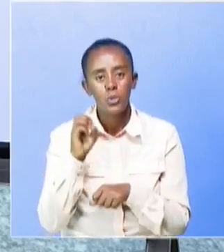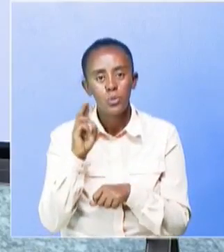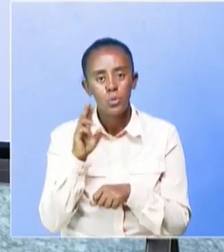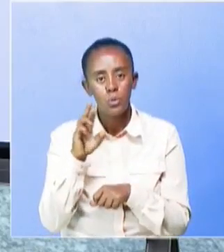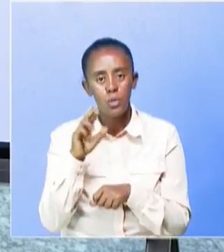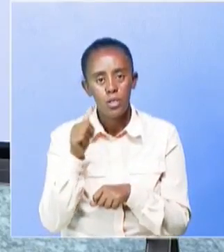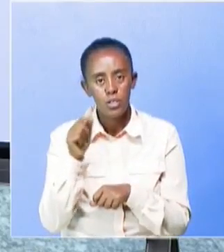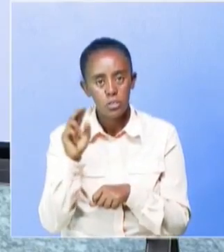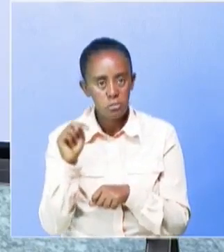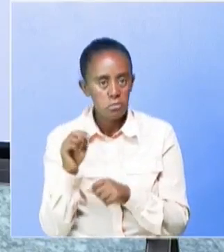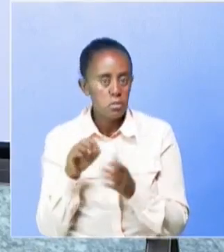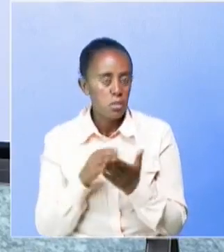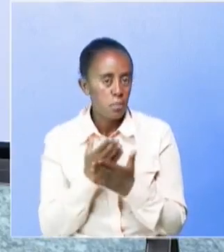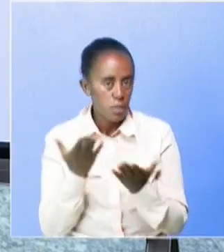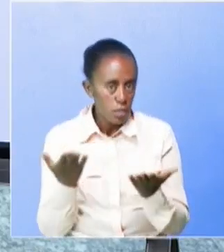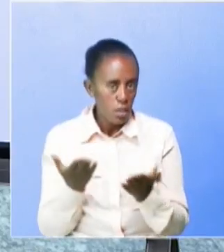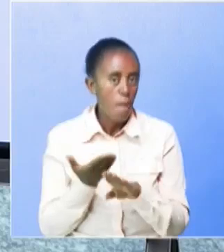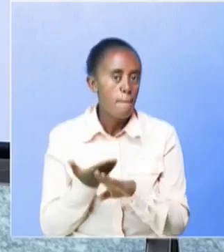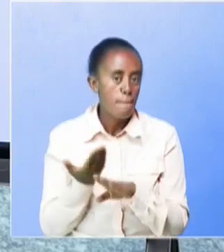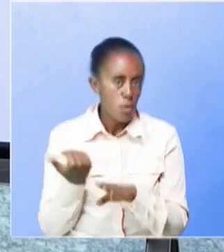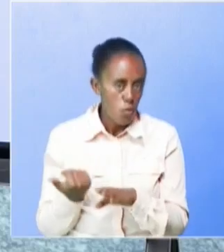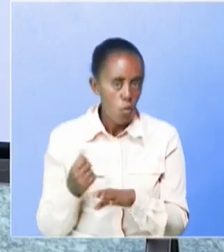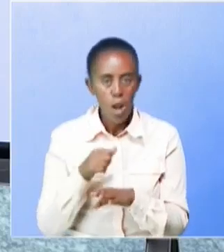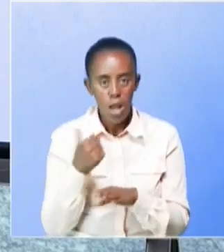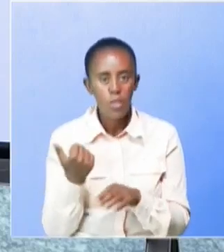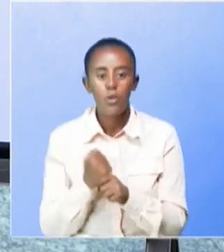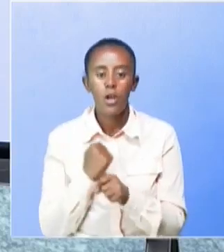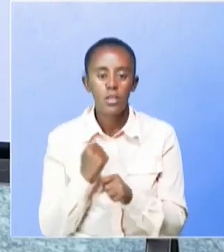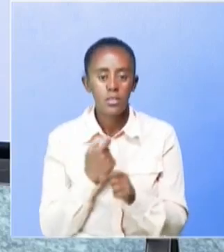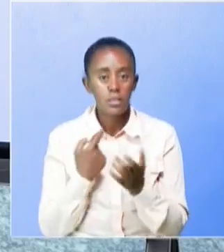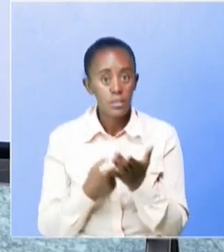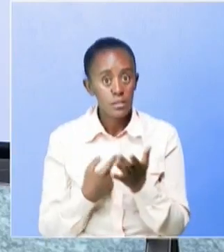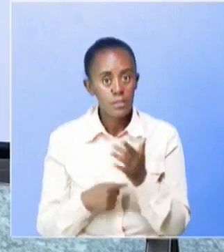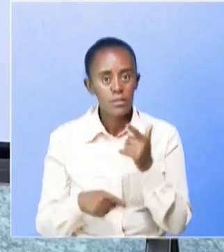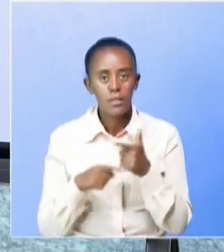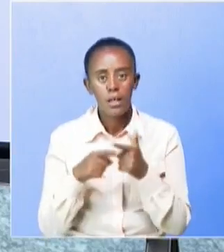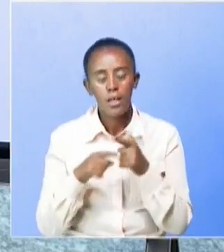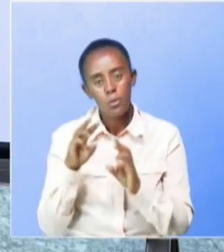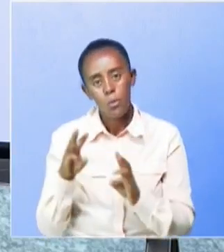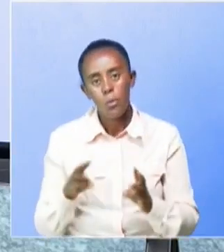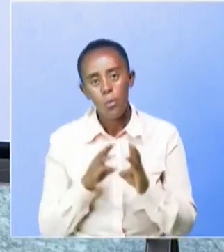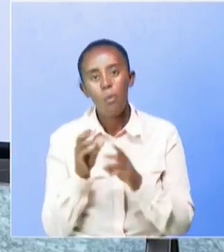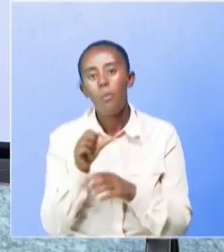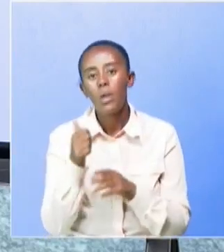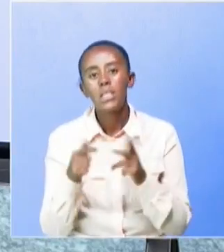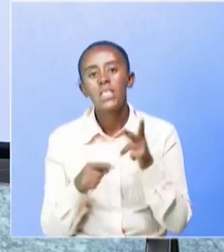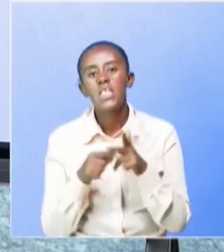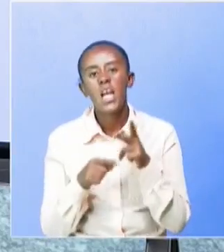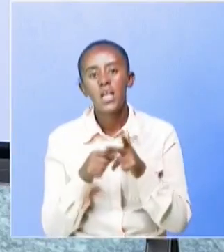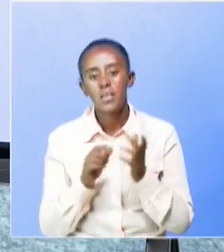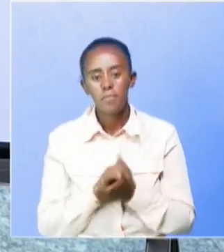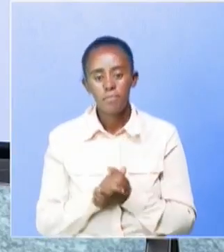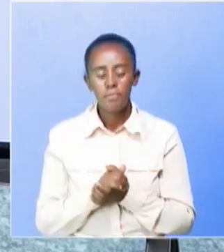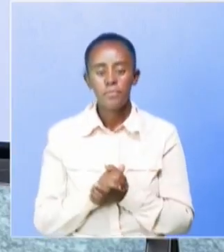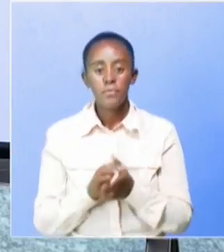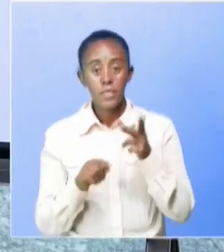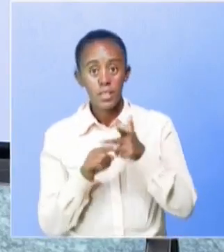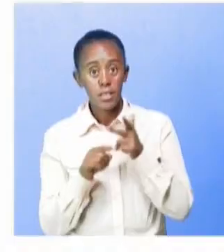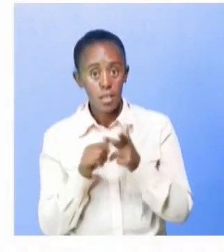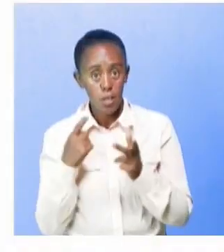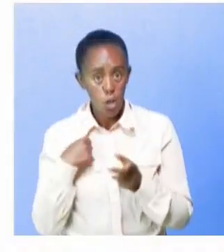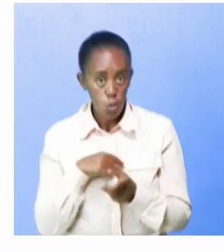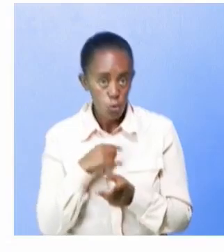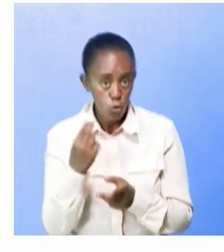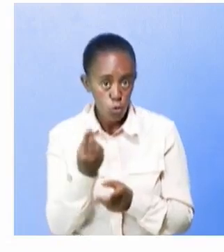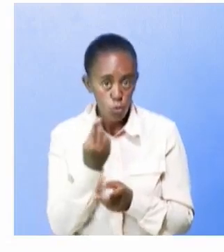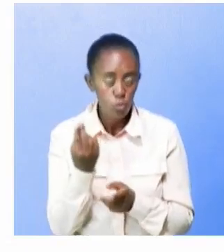of something happening before another action. This is the second way we use it. What about the third way? The third way we use